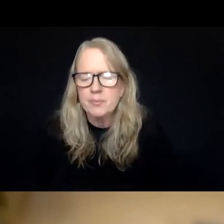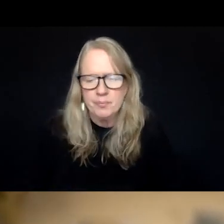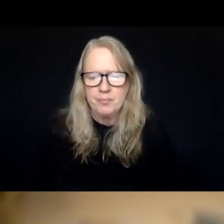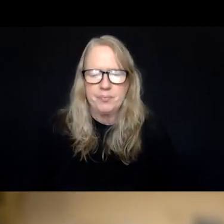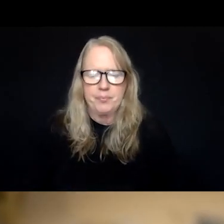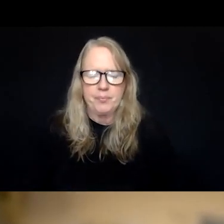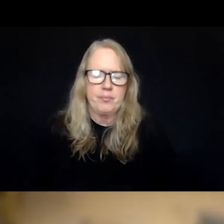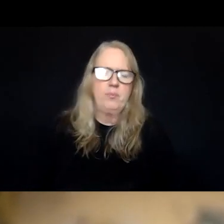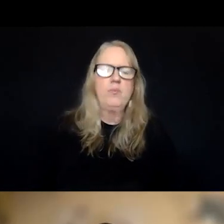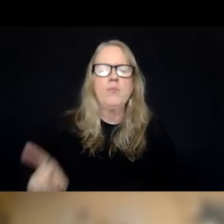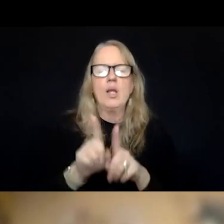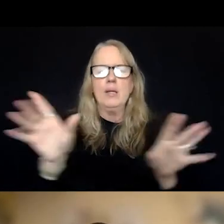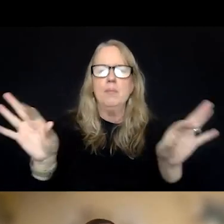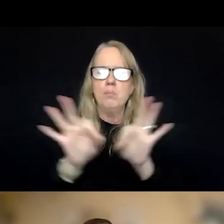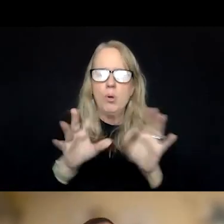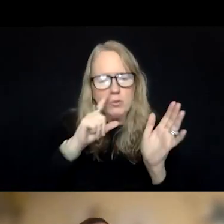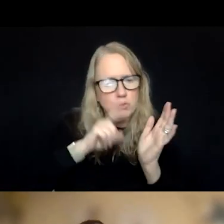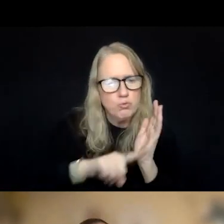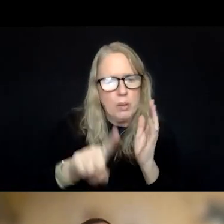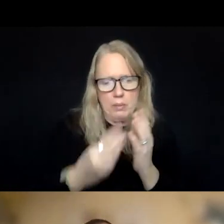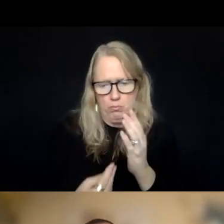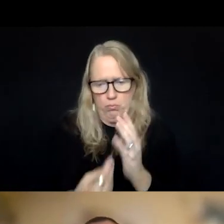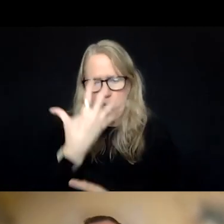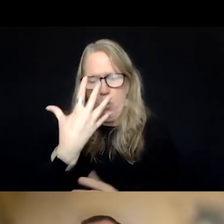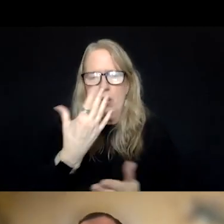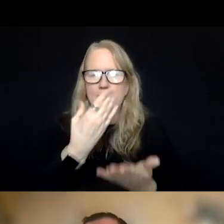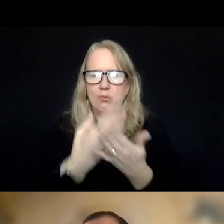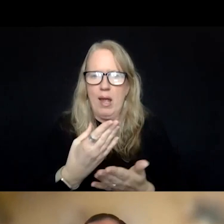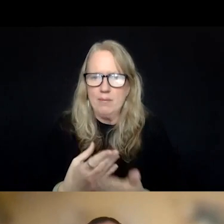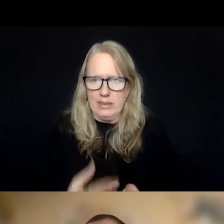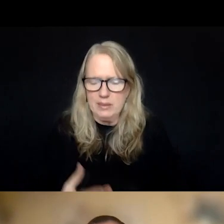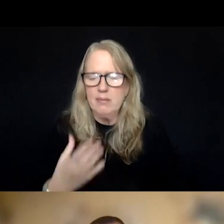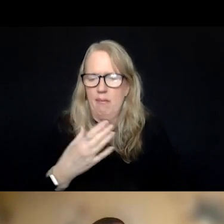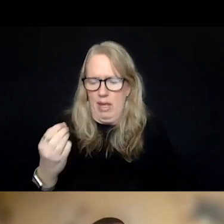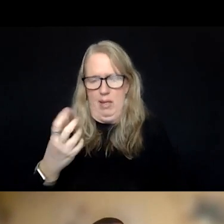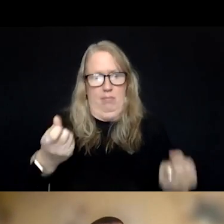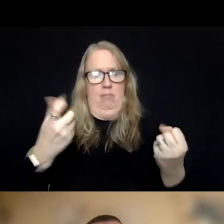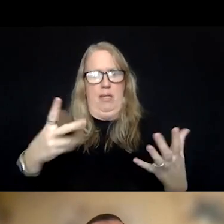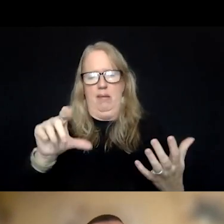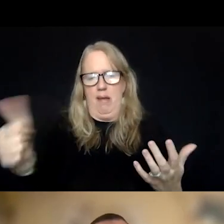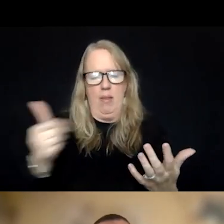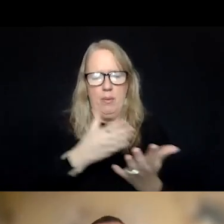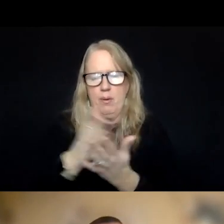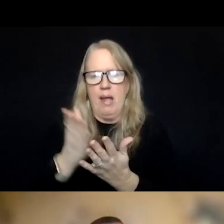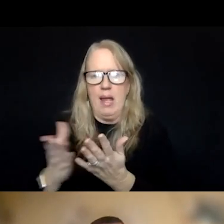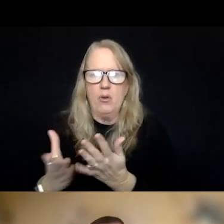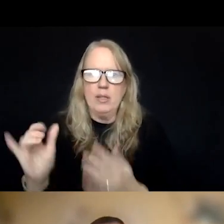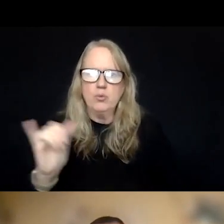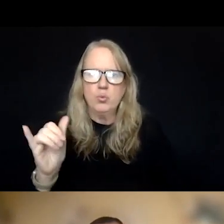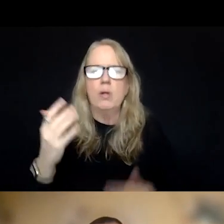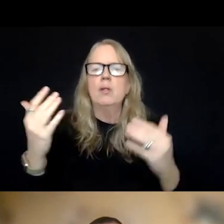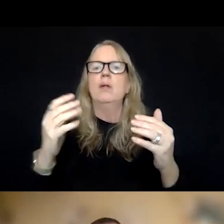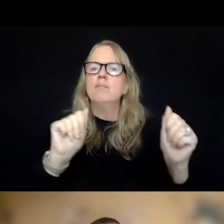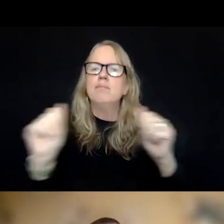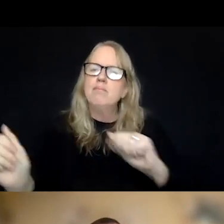highlight how important research is for growing this evidence base in this area and in many other areas. On the next slide,